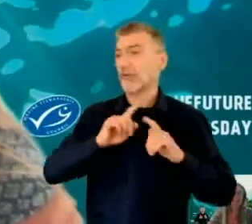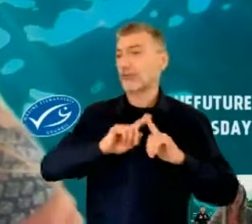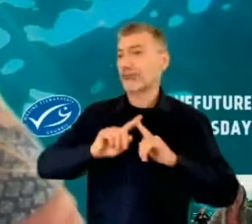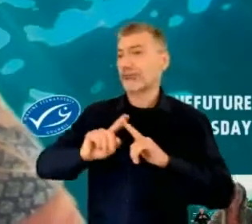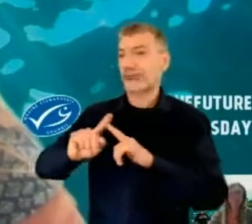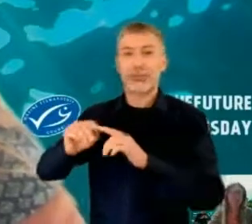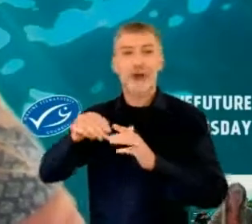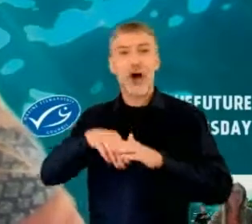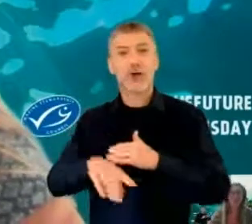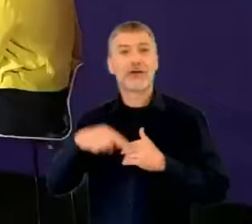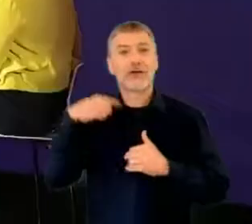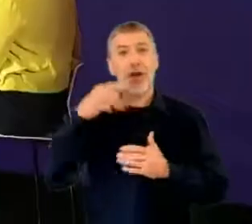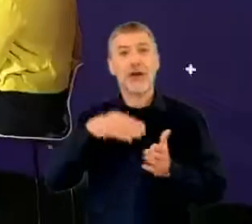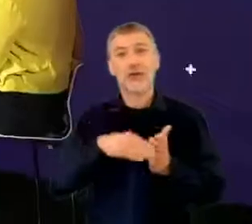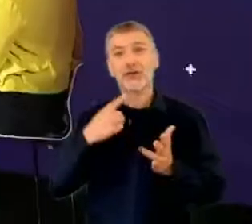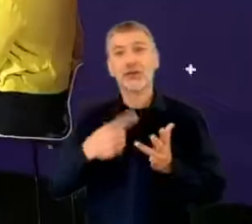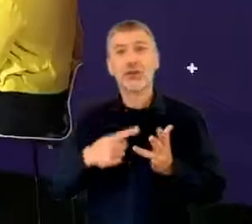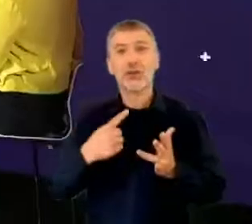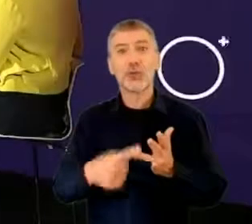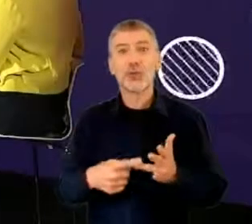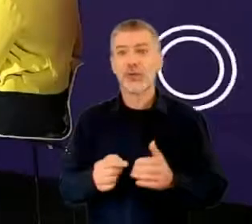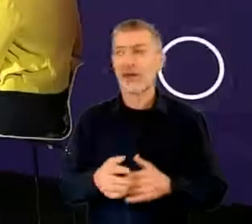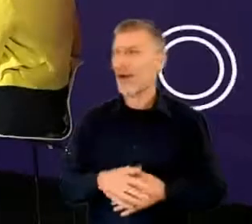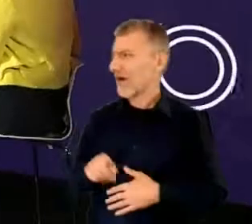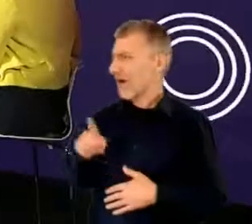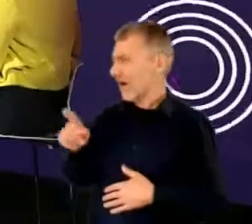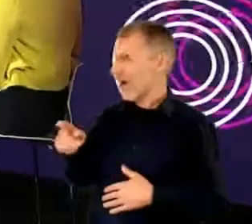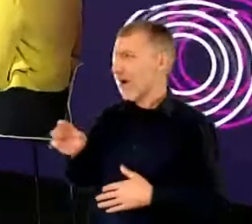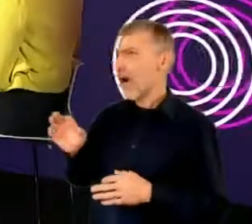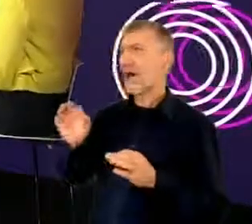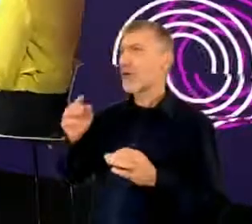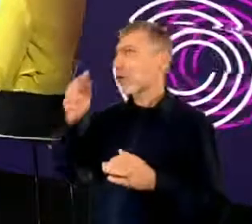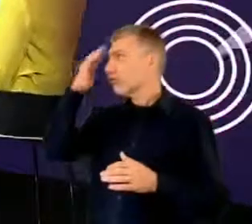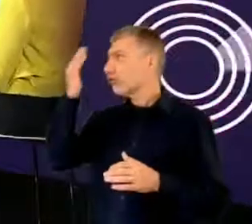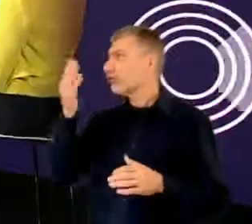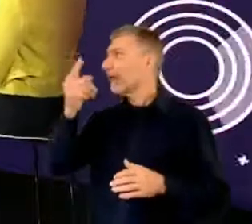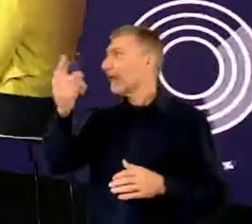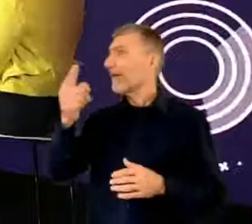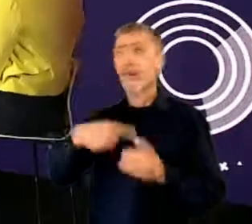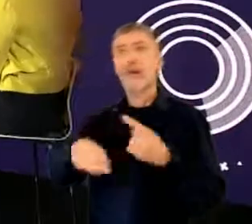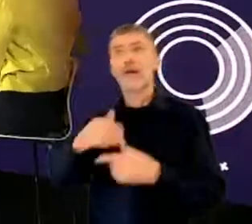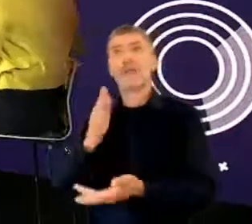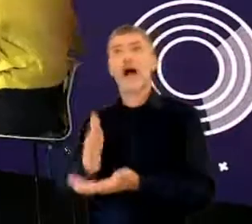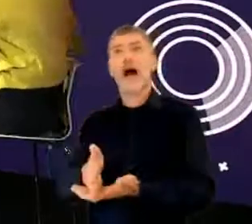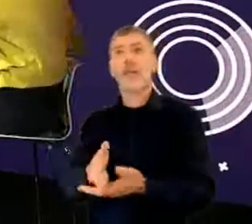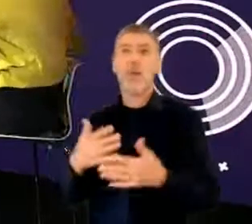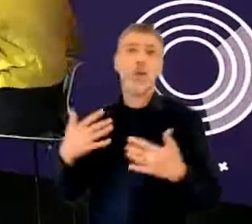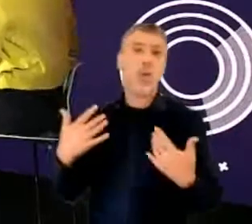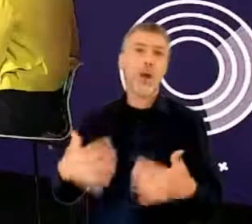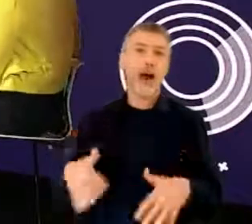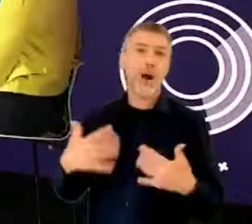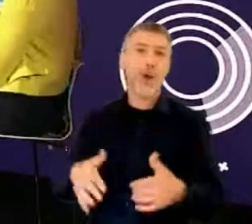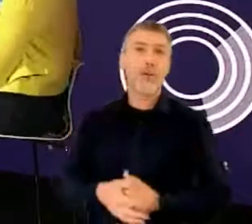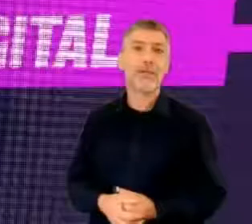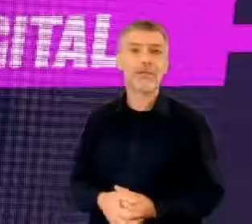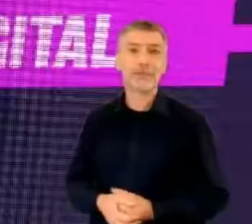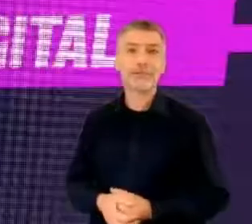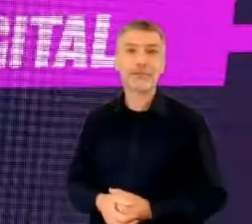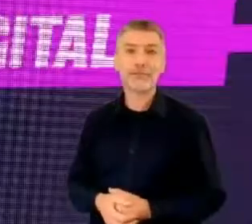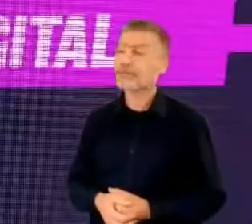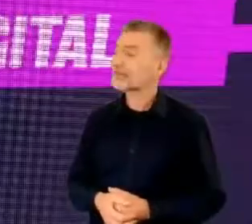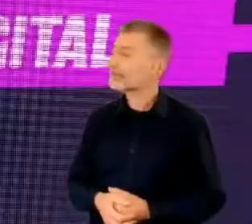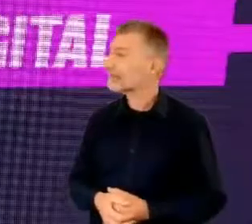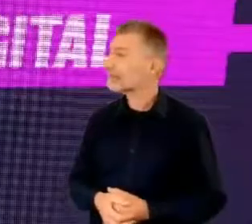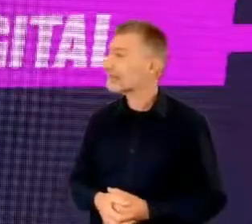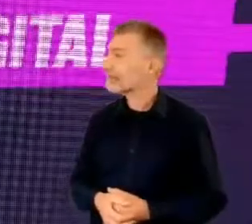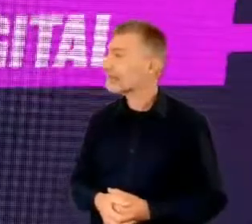great activities. Gosh, you're living the dream, aren't you? You're just doing exactly what you want. That's fantastic. Really, really great.